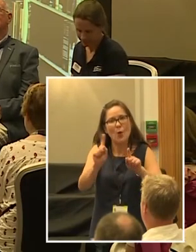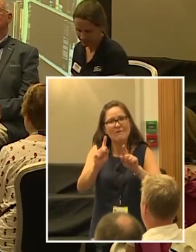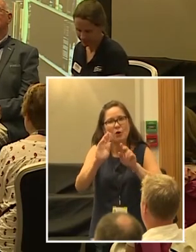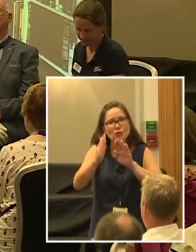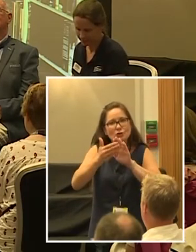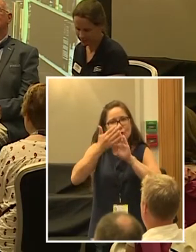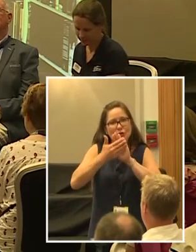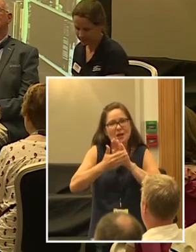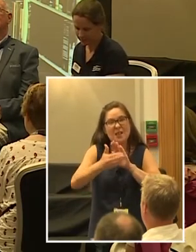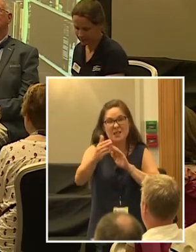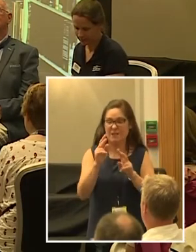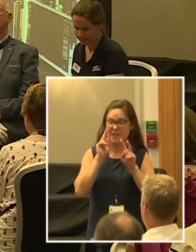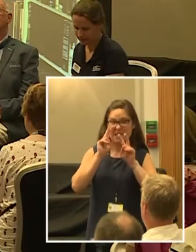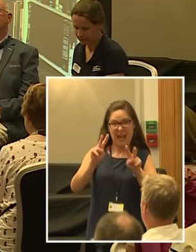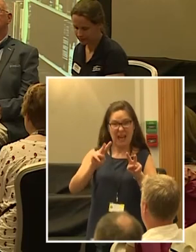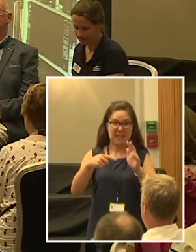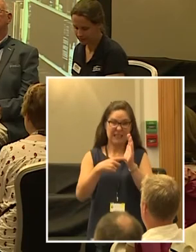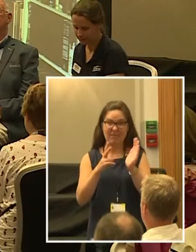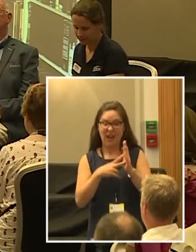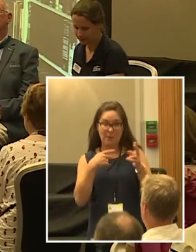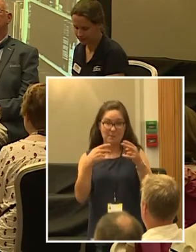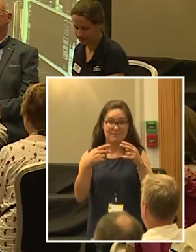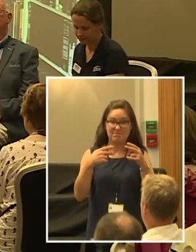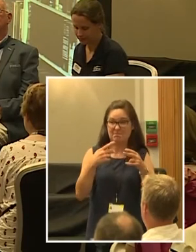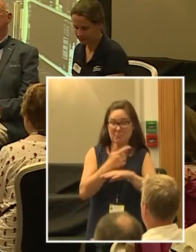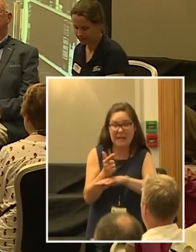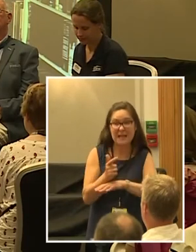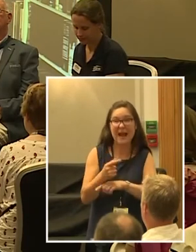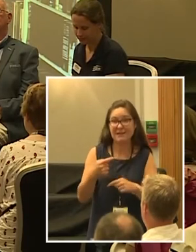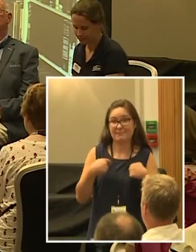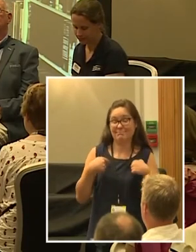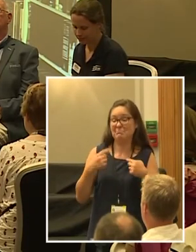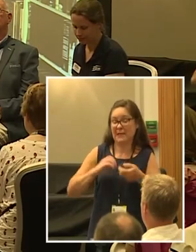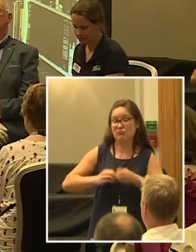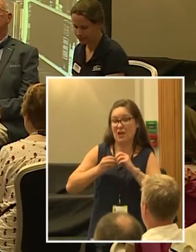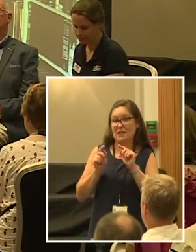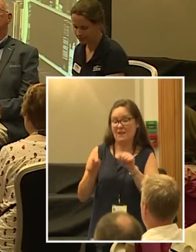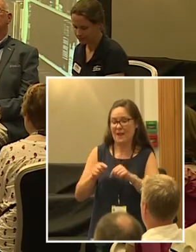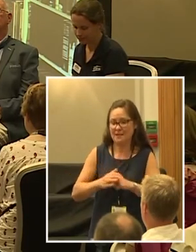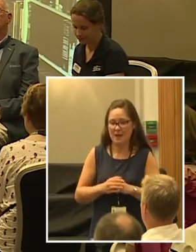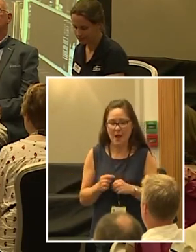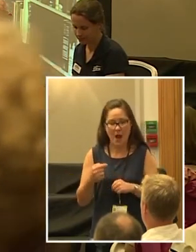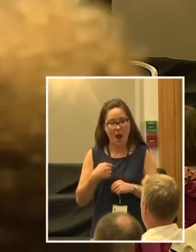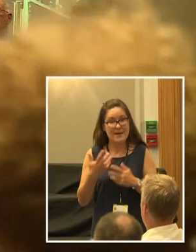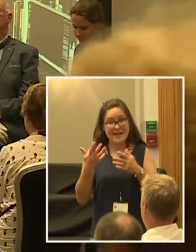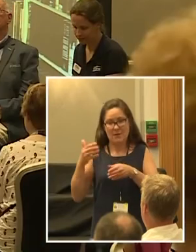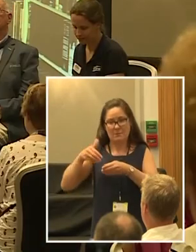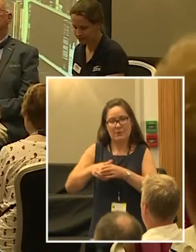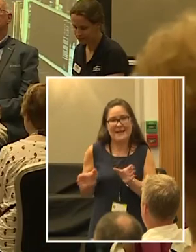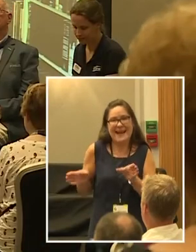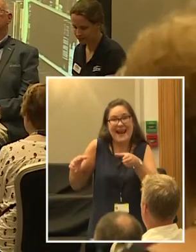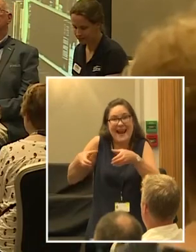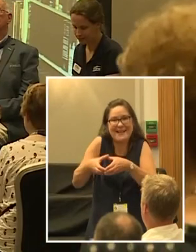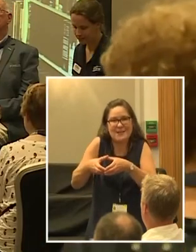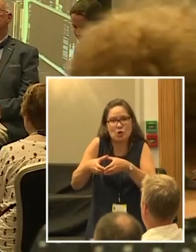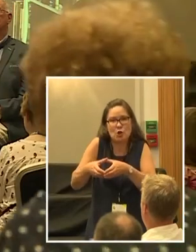publicity on. I'm currently back at the Institute of Ophthalmology, but I have